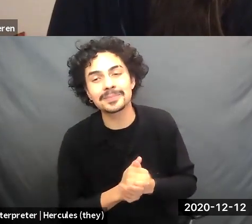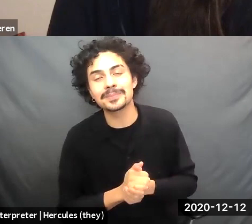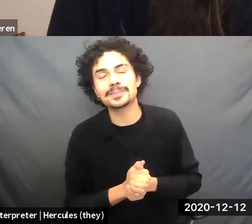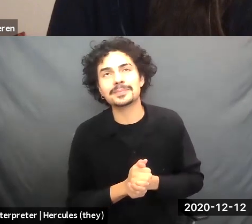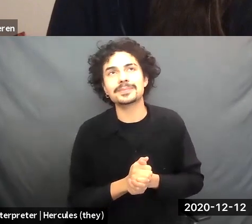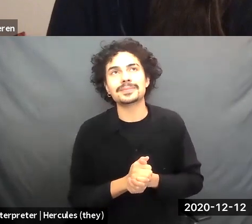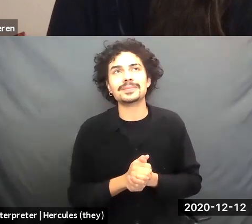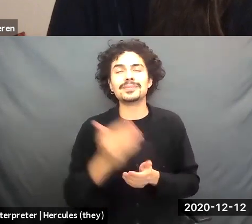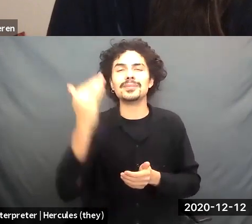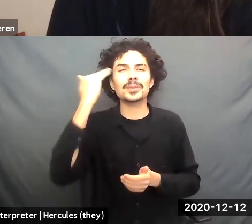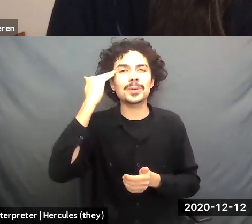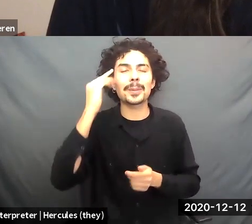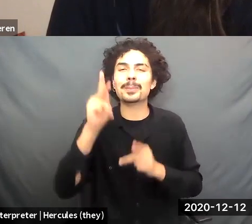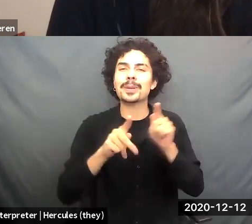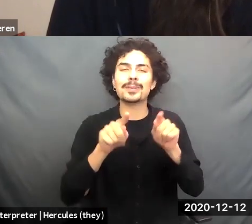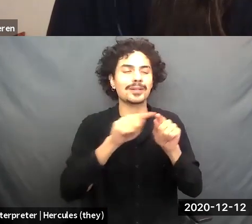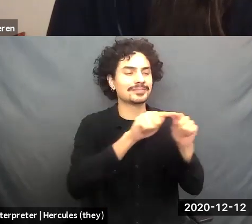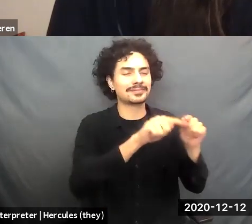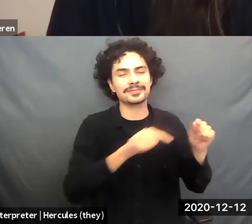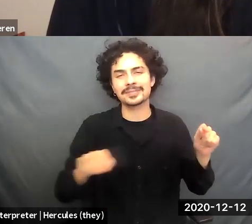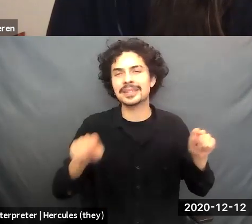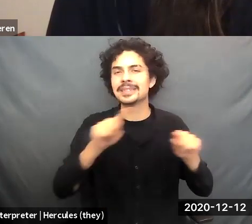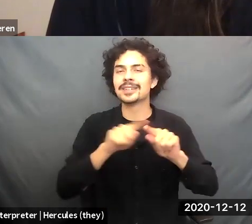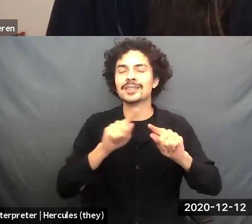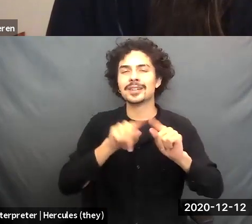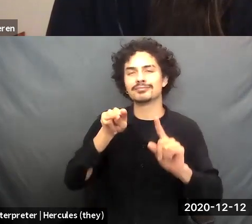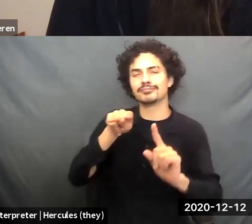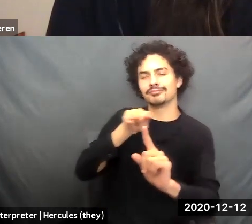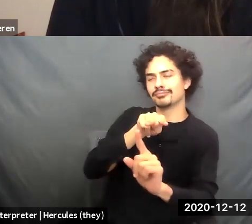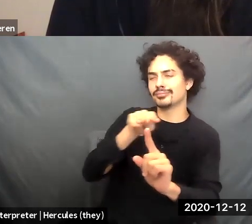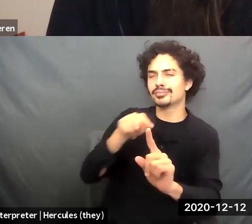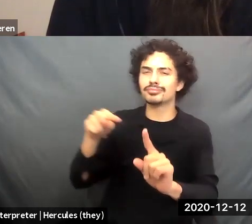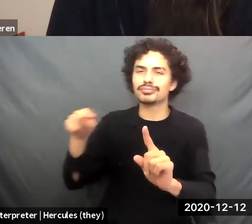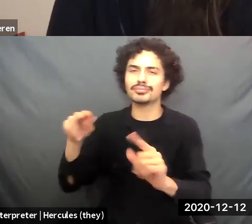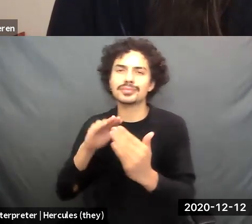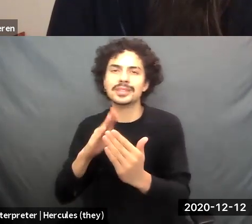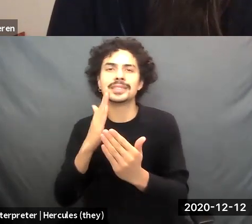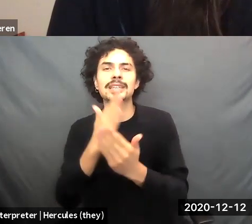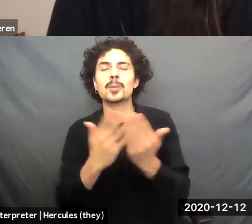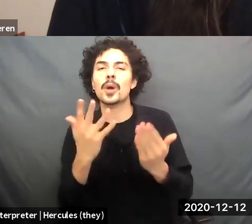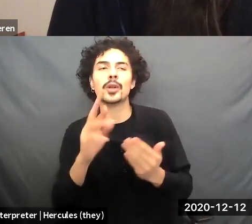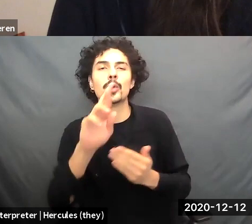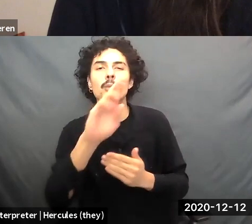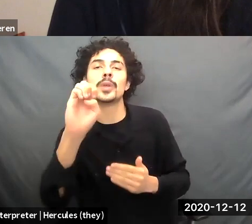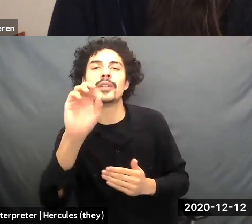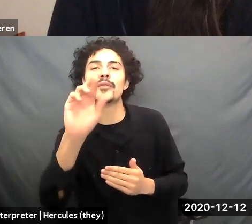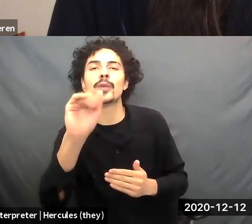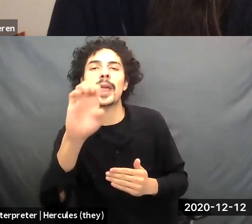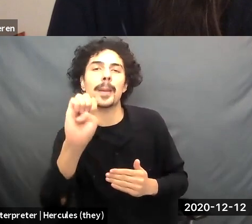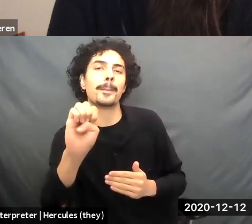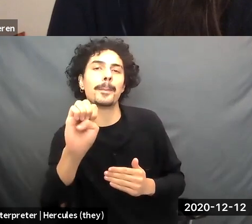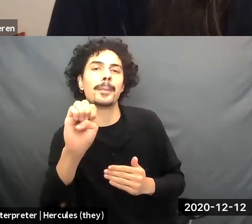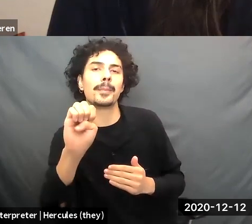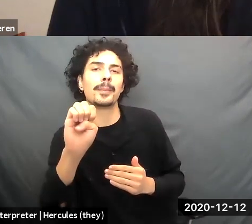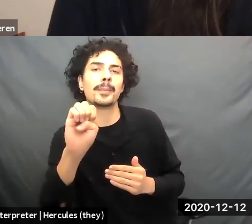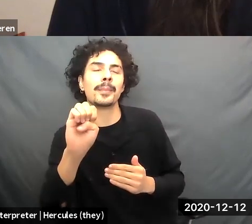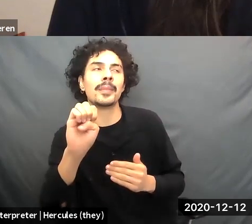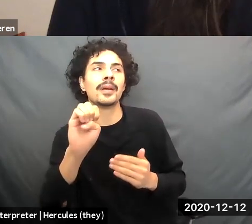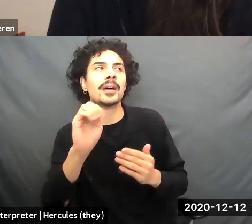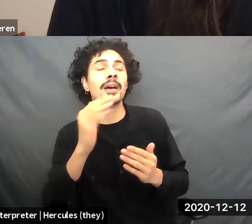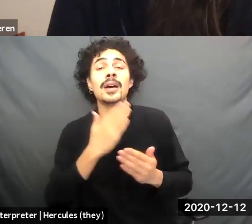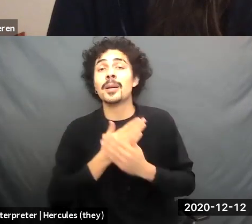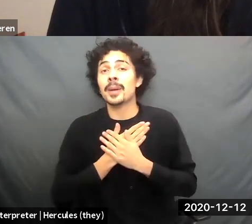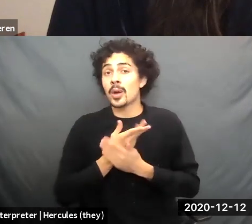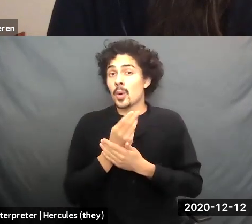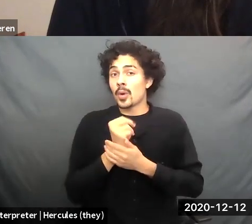You know, people have different ways of approaching this issue. Some just want to reframe or give more information. My own answer